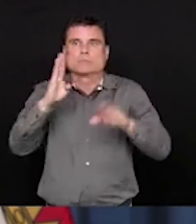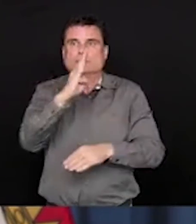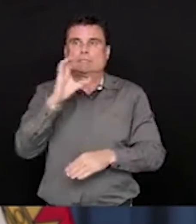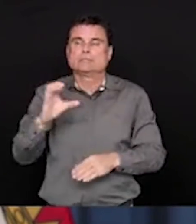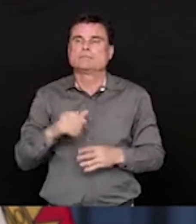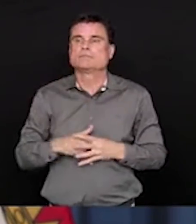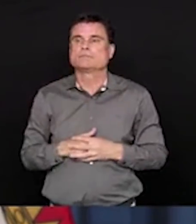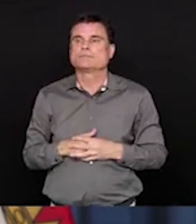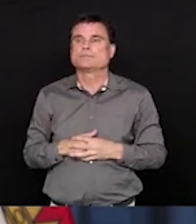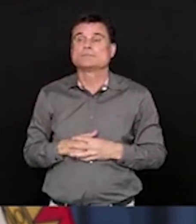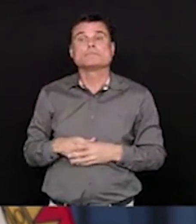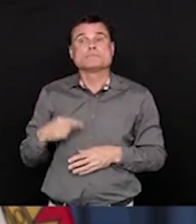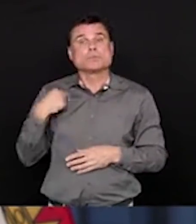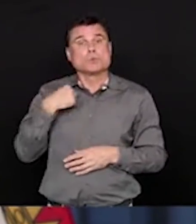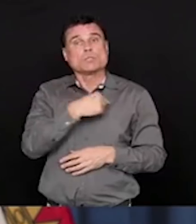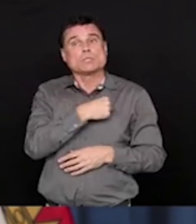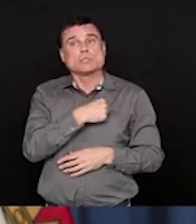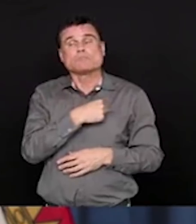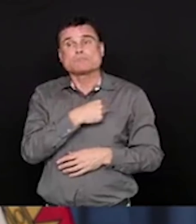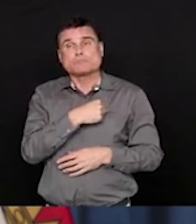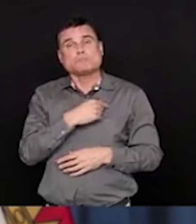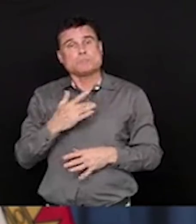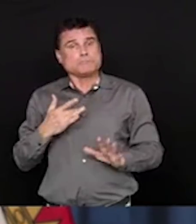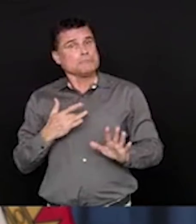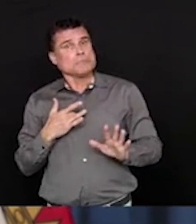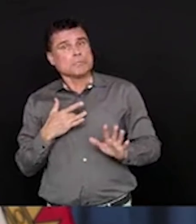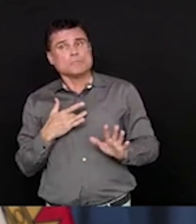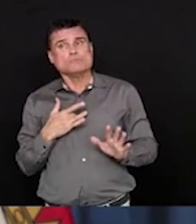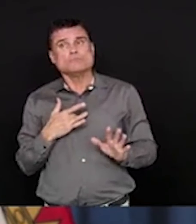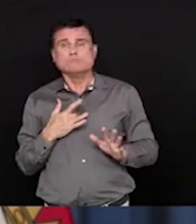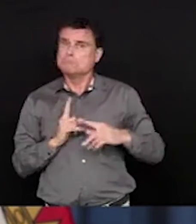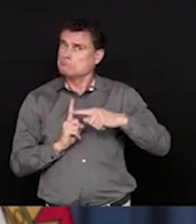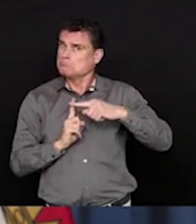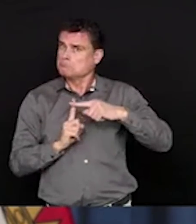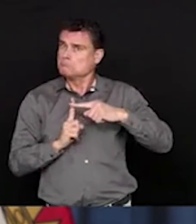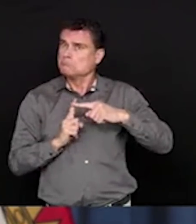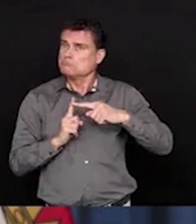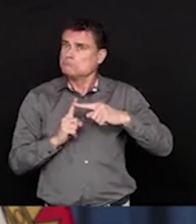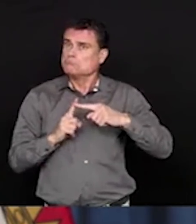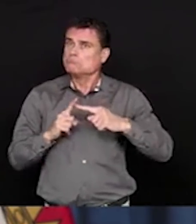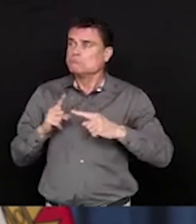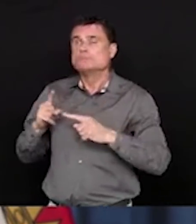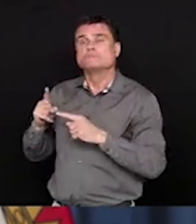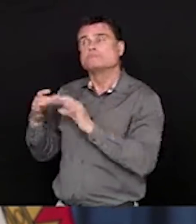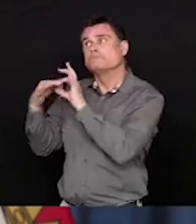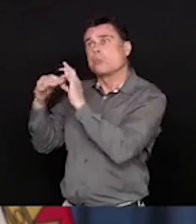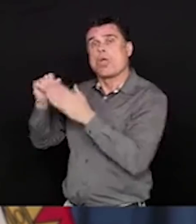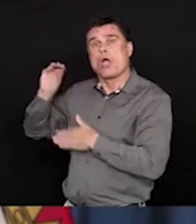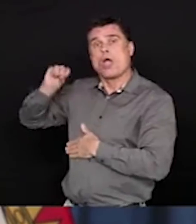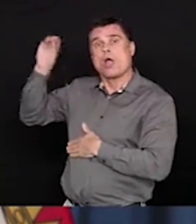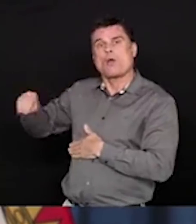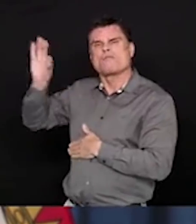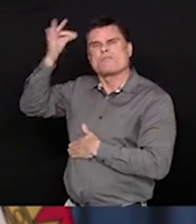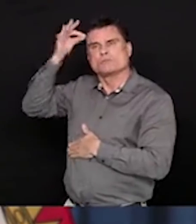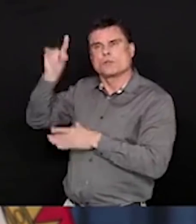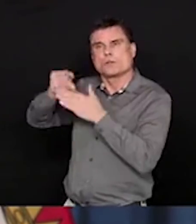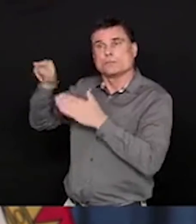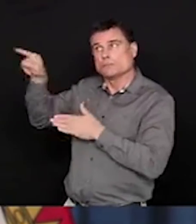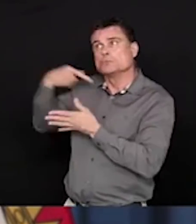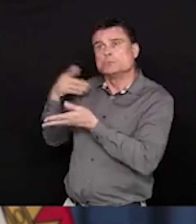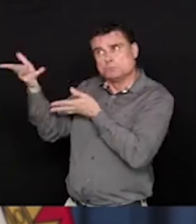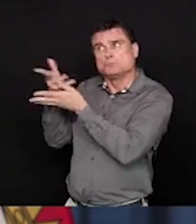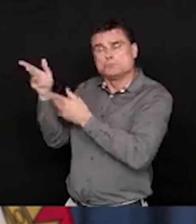have optimistic signs from Ottawa that there's supply coming from there as well. So our efforts have had